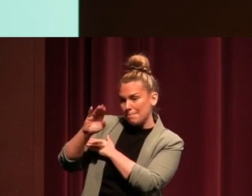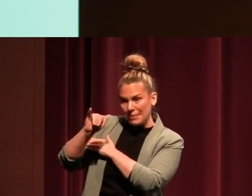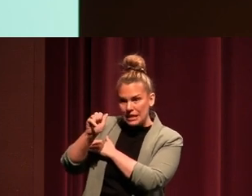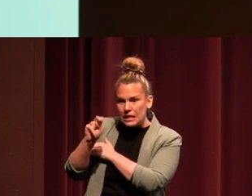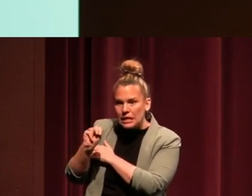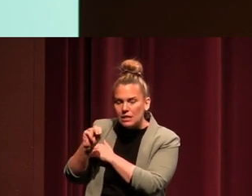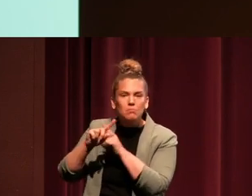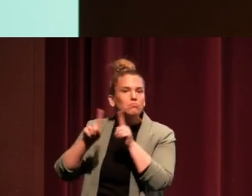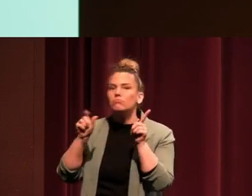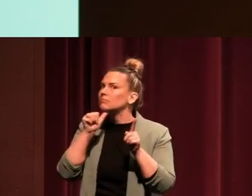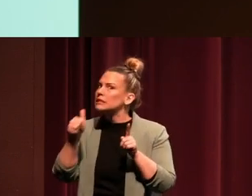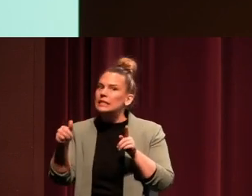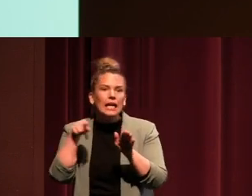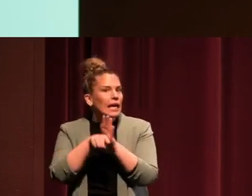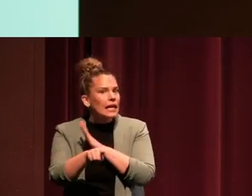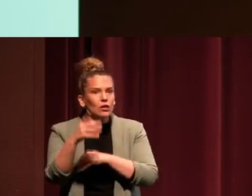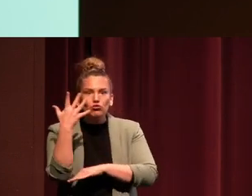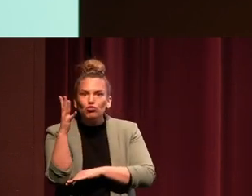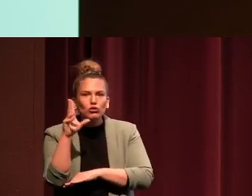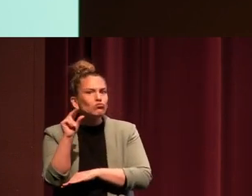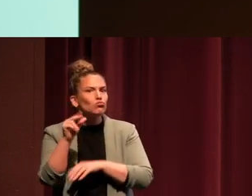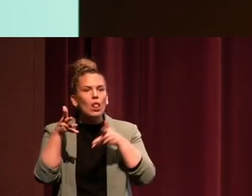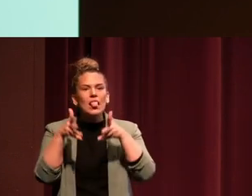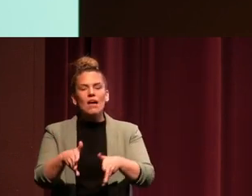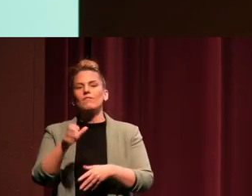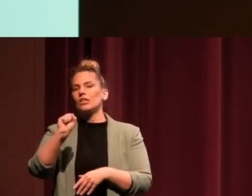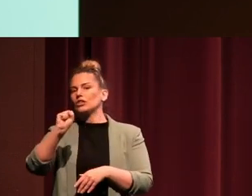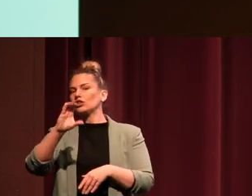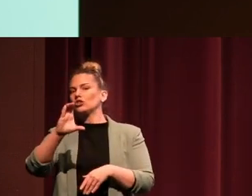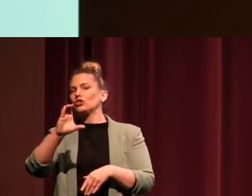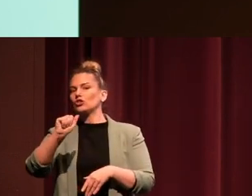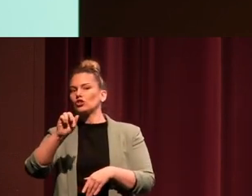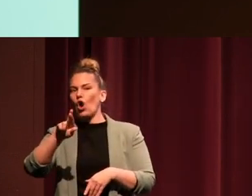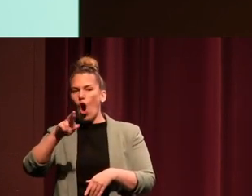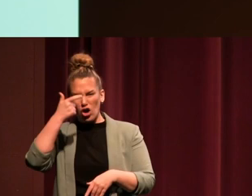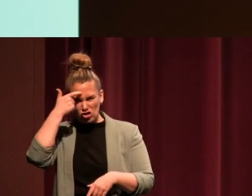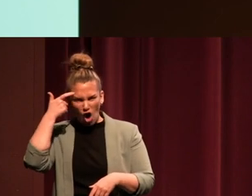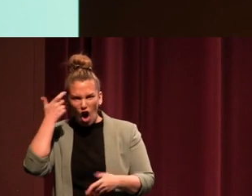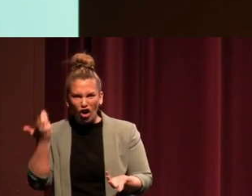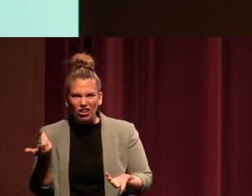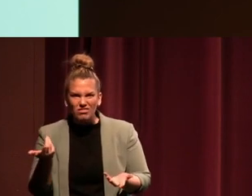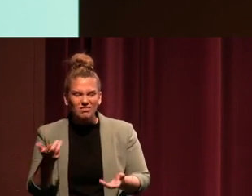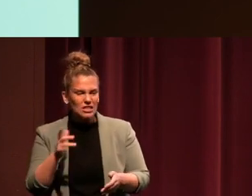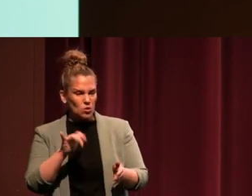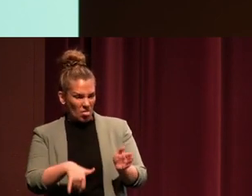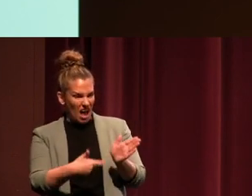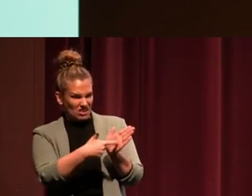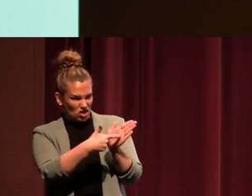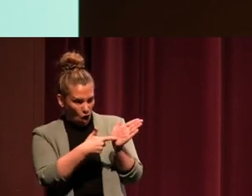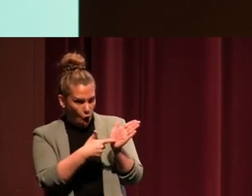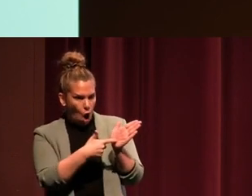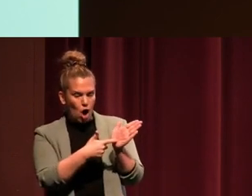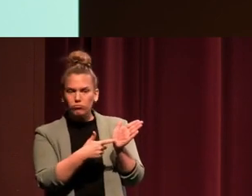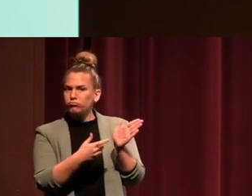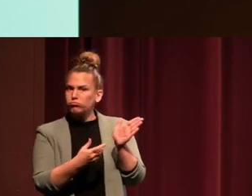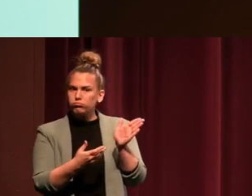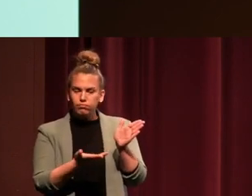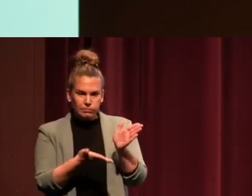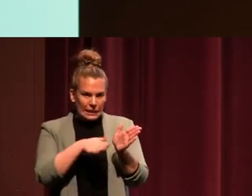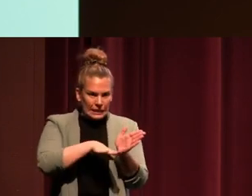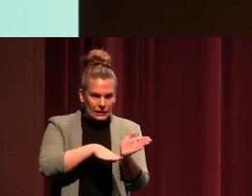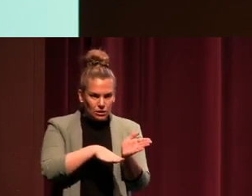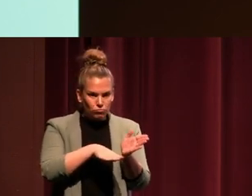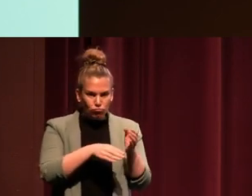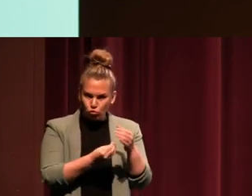just left a scar, and the tree healed over that scar and enclosed part of the scar and kept on growing for hundreds of